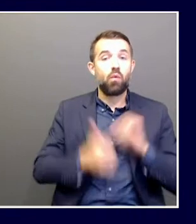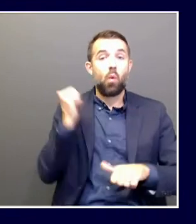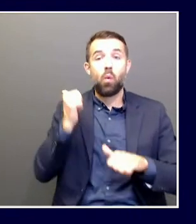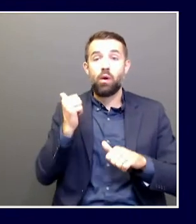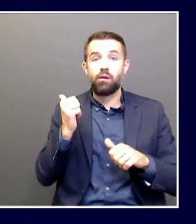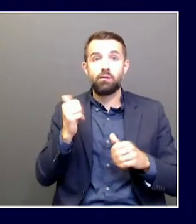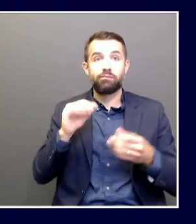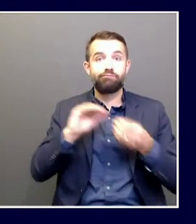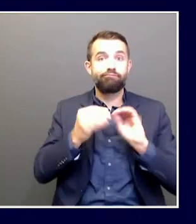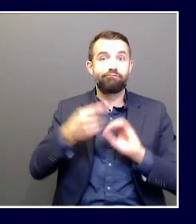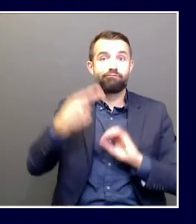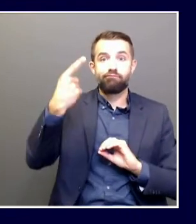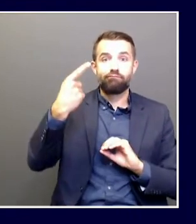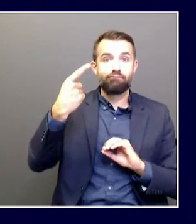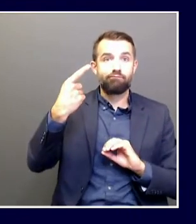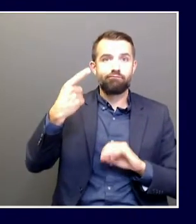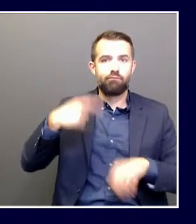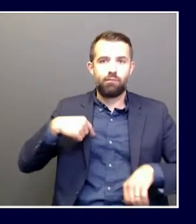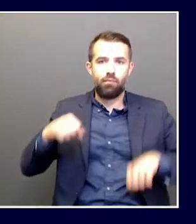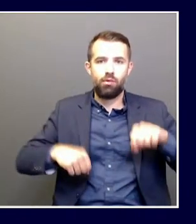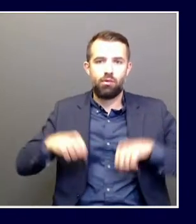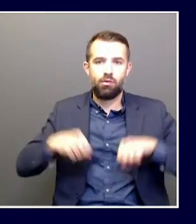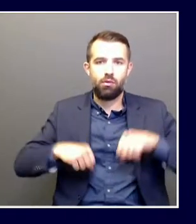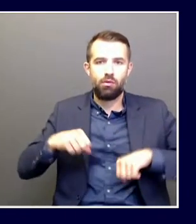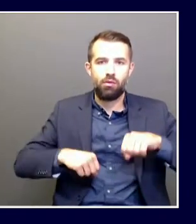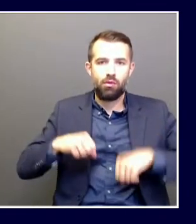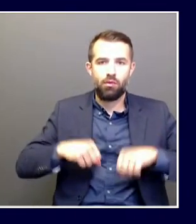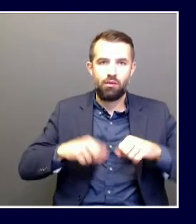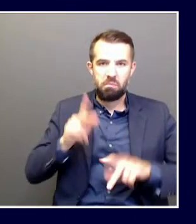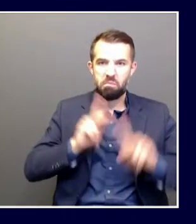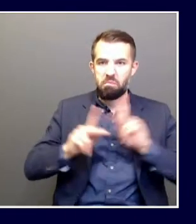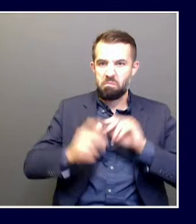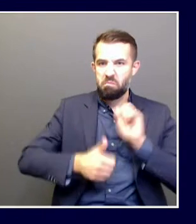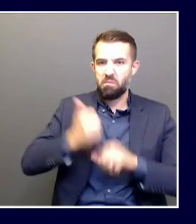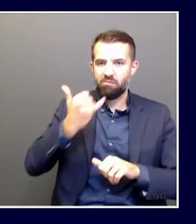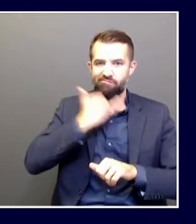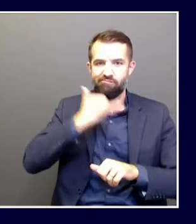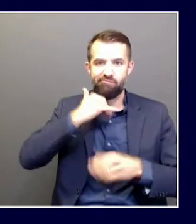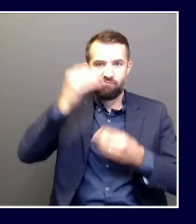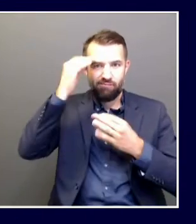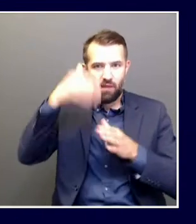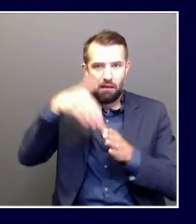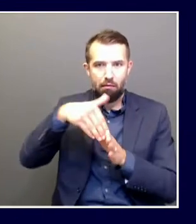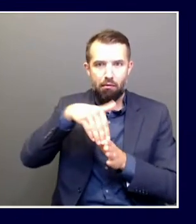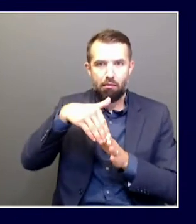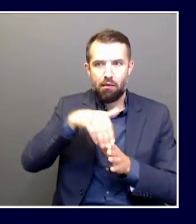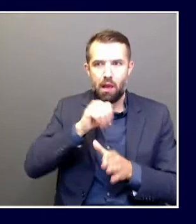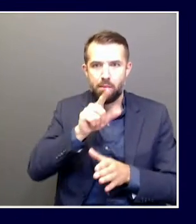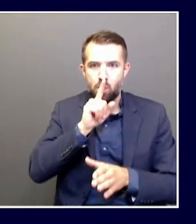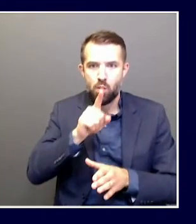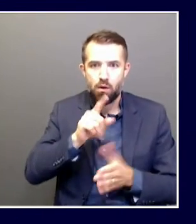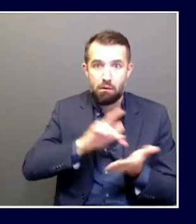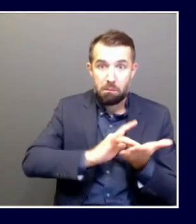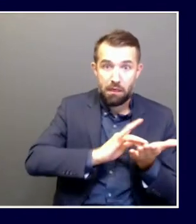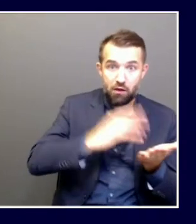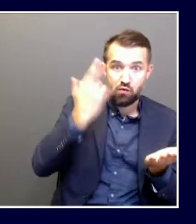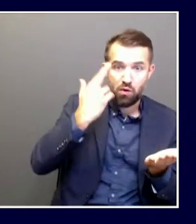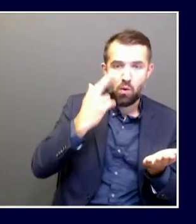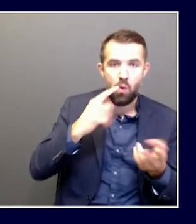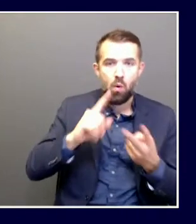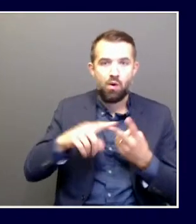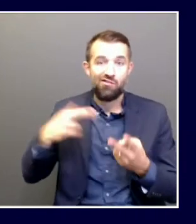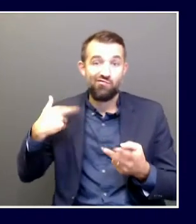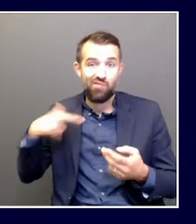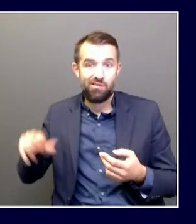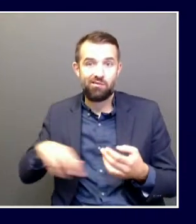As you noted, Chris, not entirely. There may be medical reasons or religious or philosophical reasons why folks